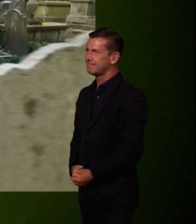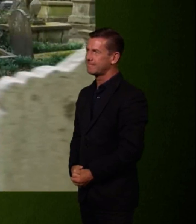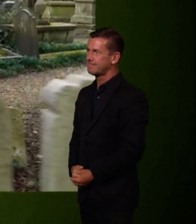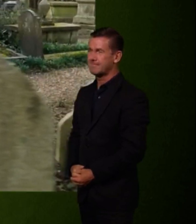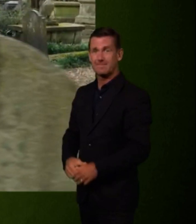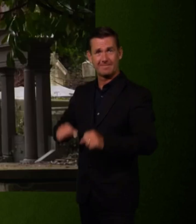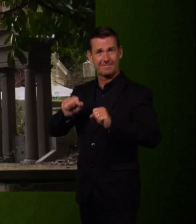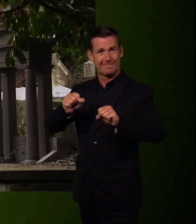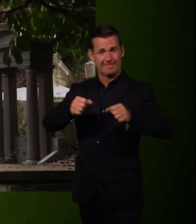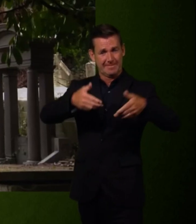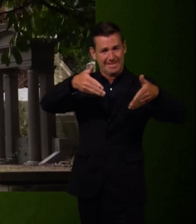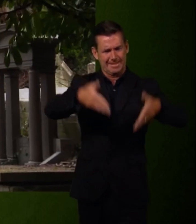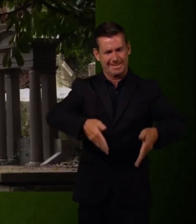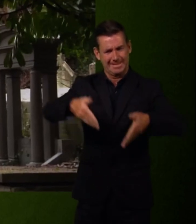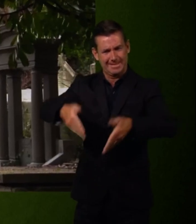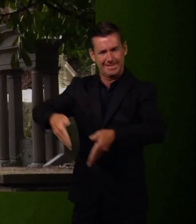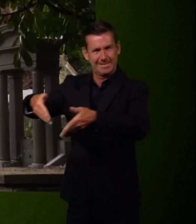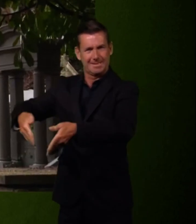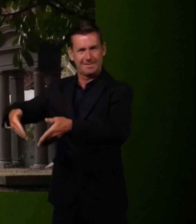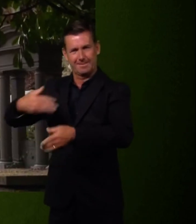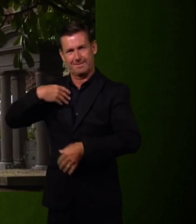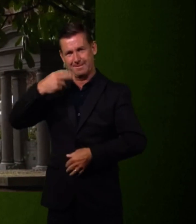Highgate Cemetery gives me Gothic.